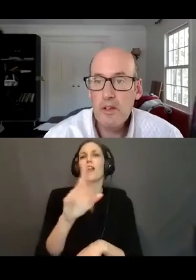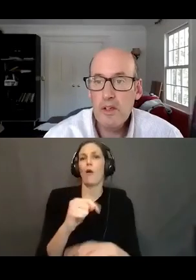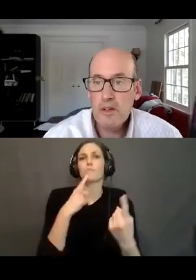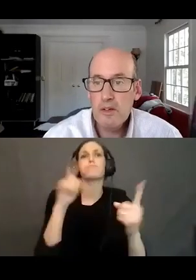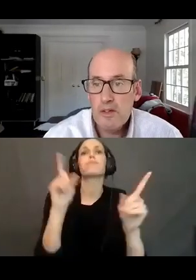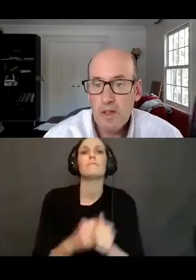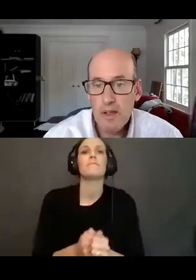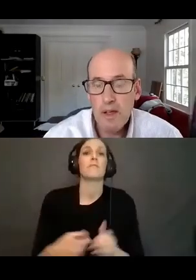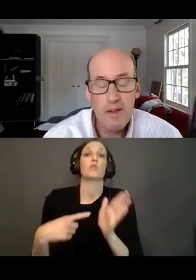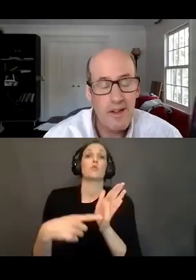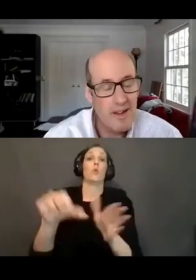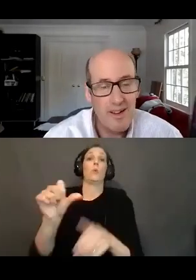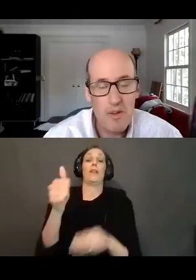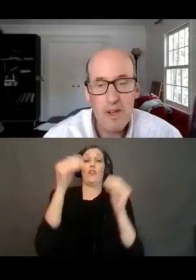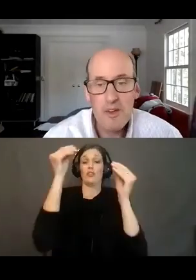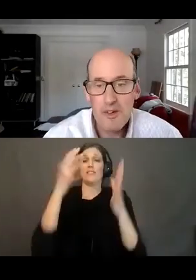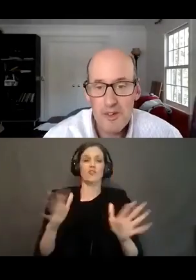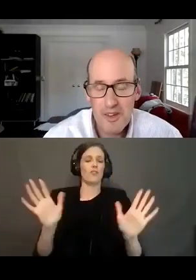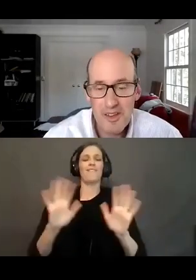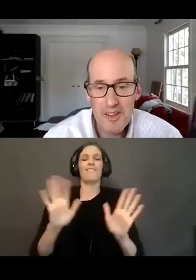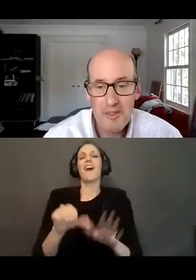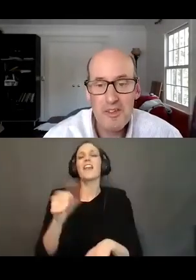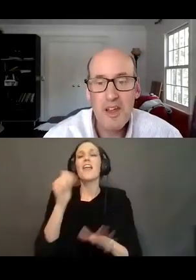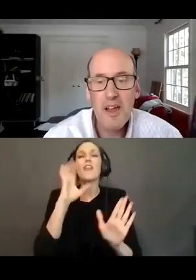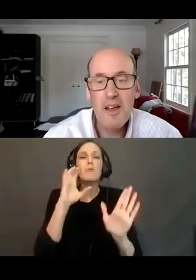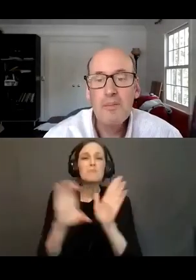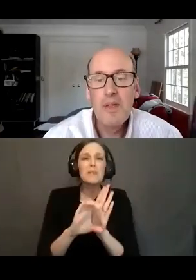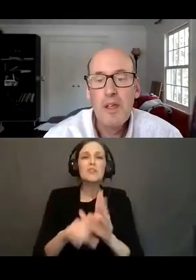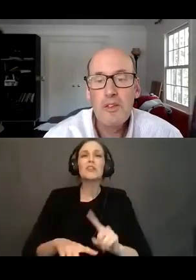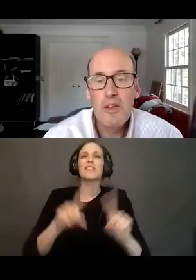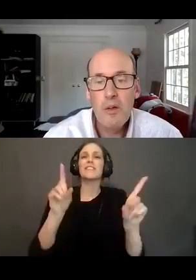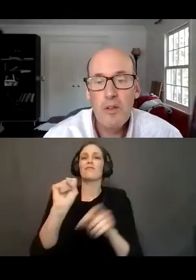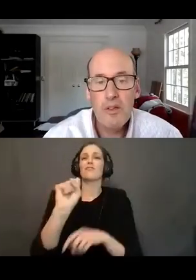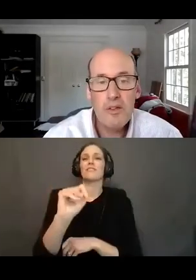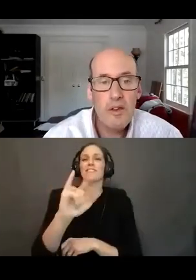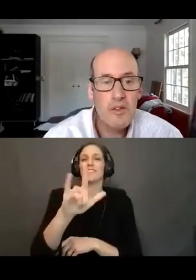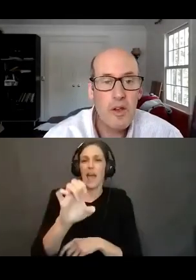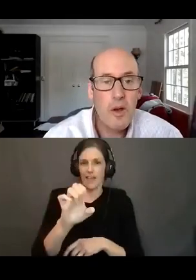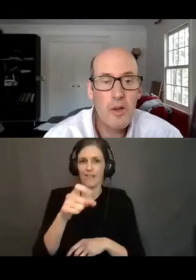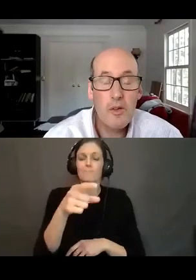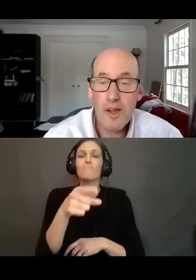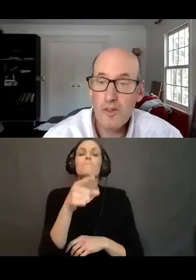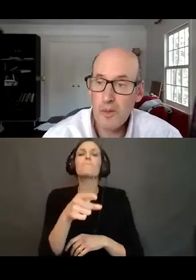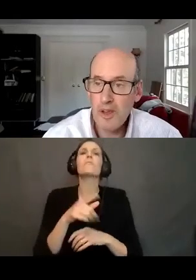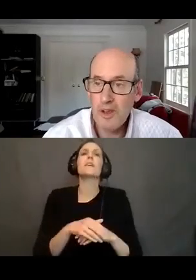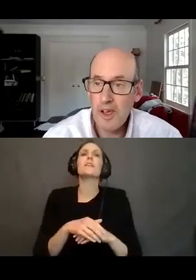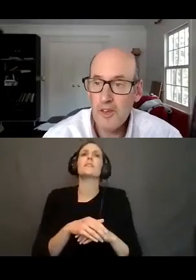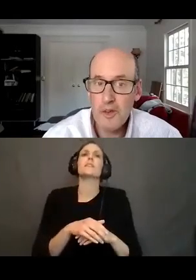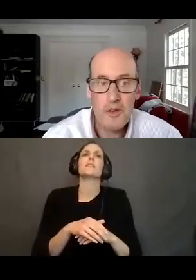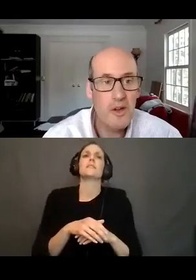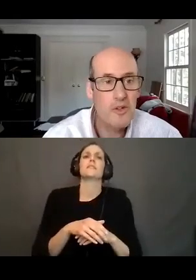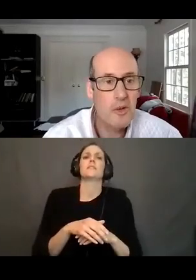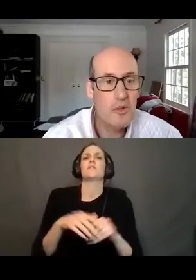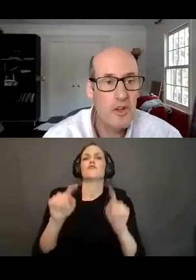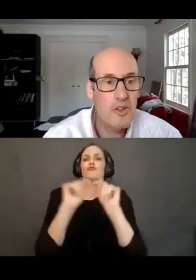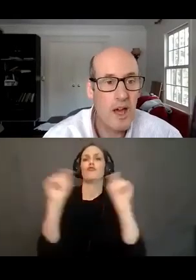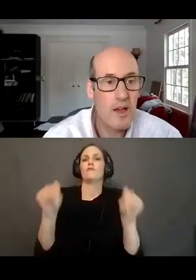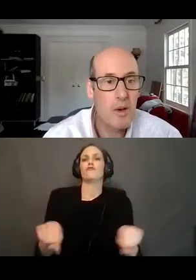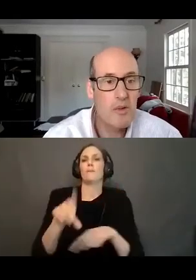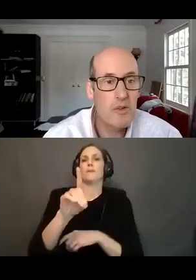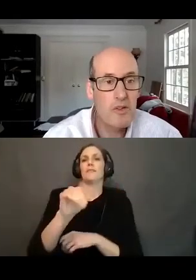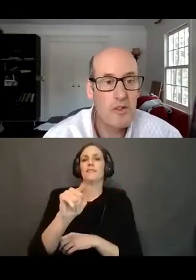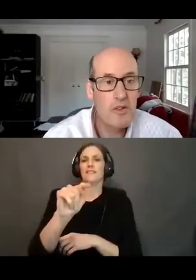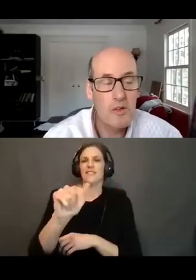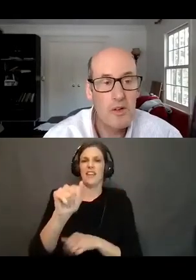another teacher, another picture, slightly different style. So this is transcript data, high school transcripts. Each